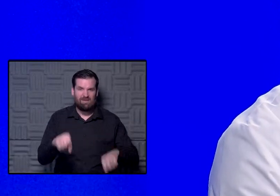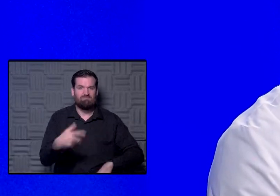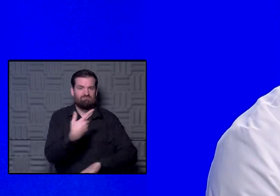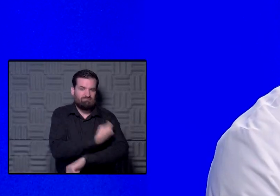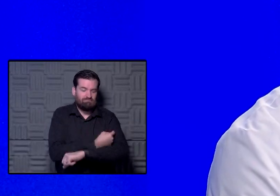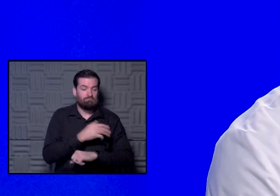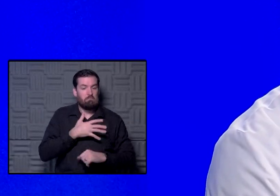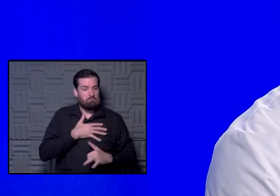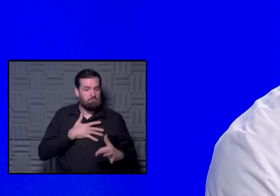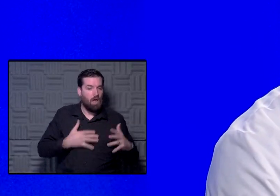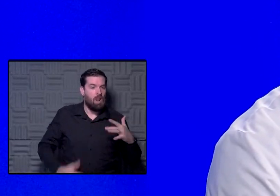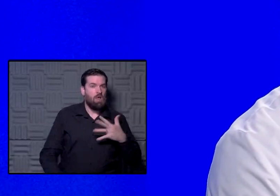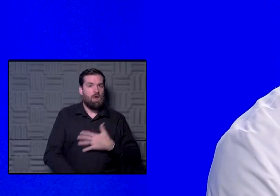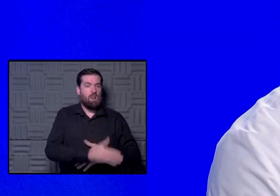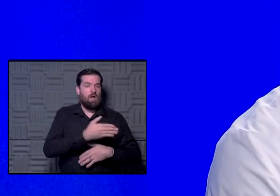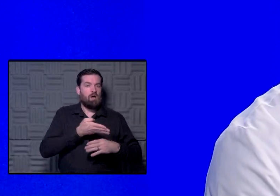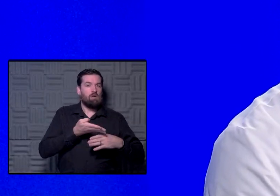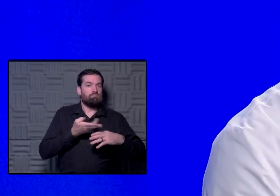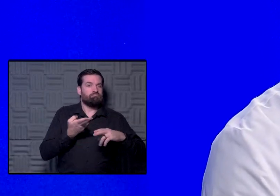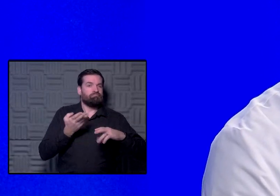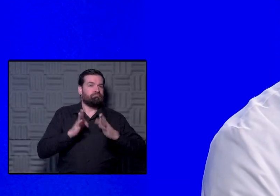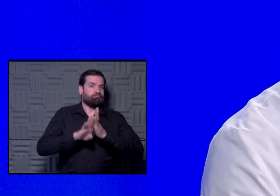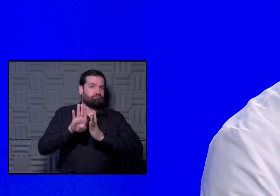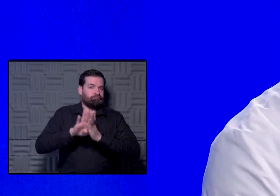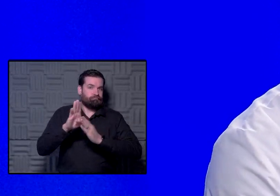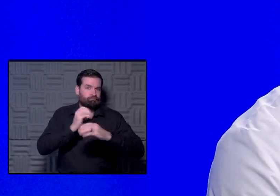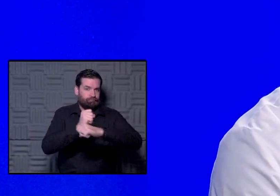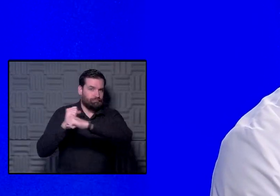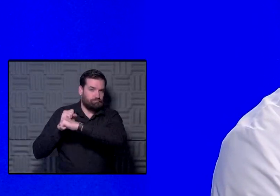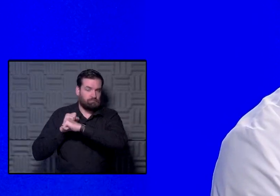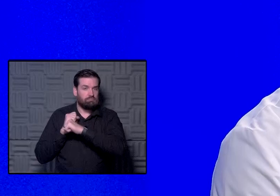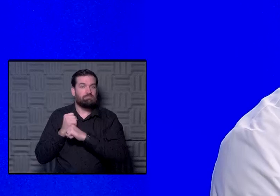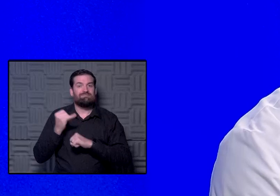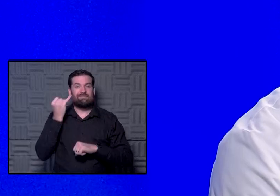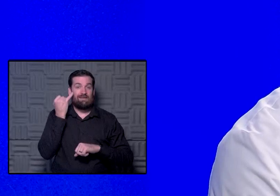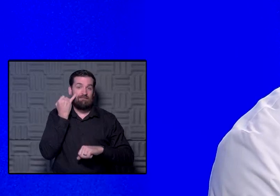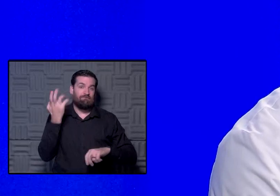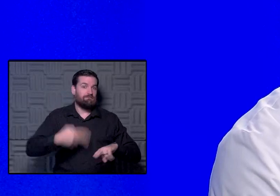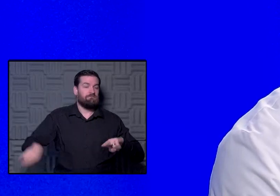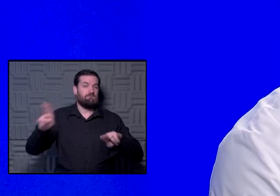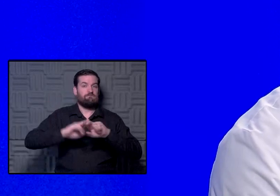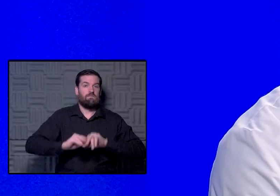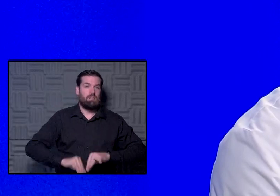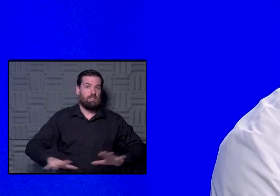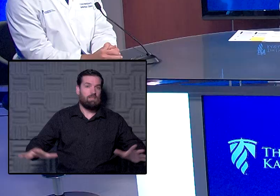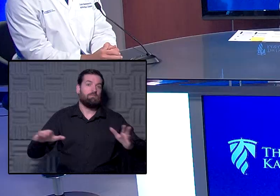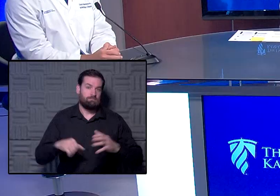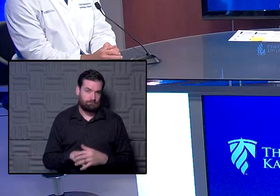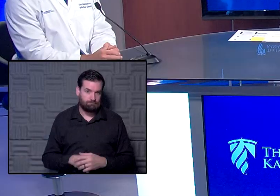body has time to build up immunity when and if it does increase in activity.